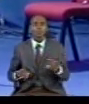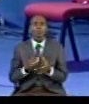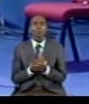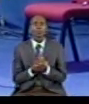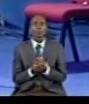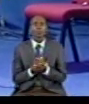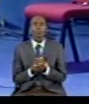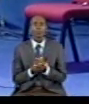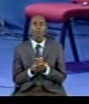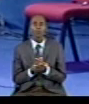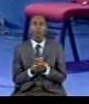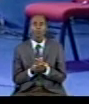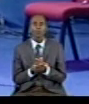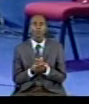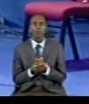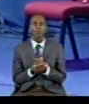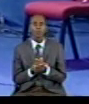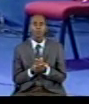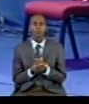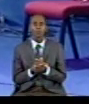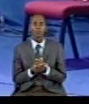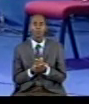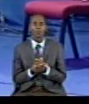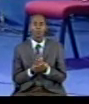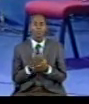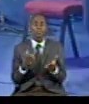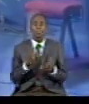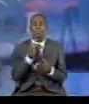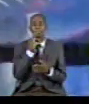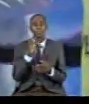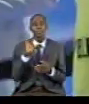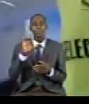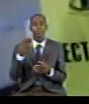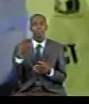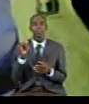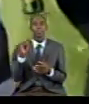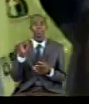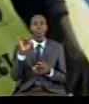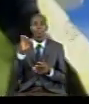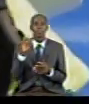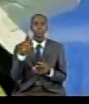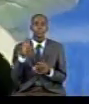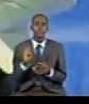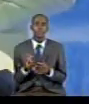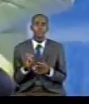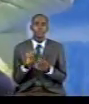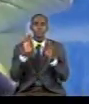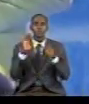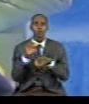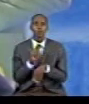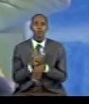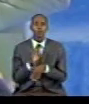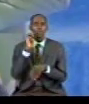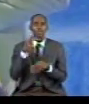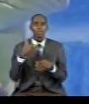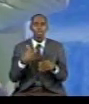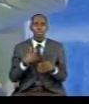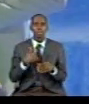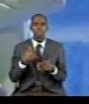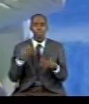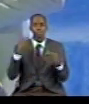have Chinyere Miracle. She has had migraine